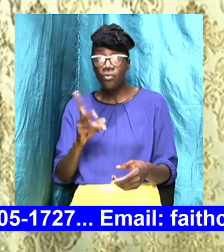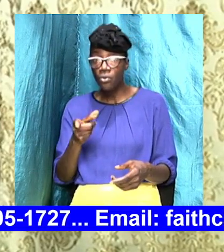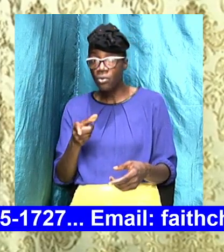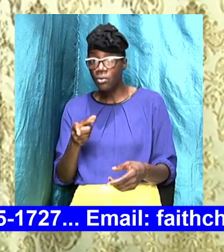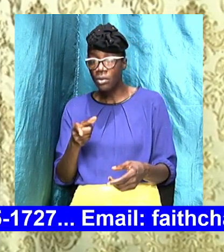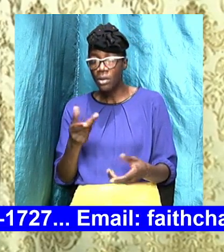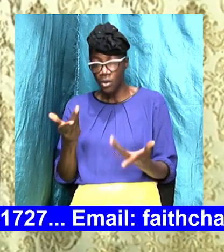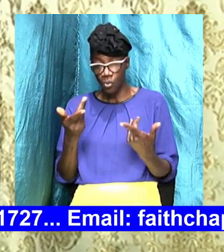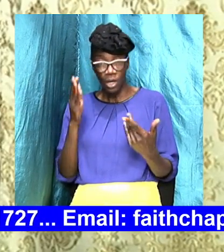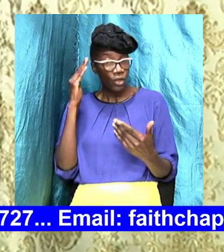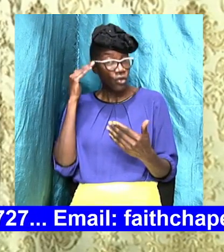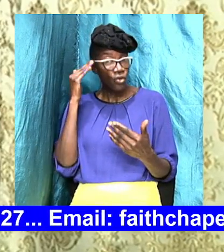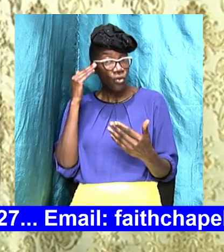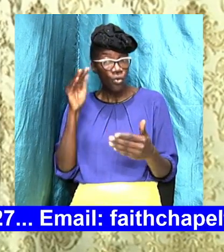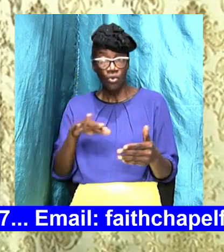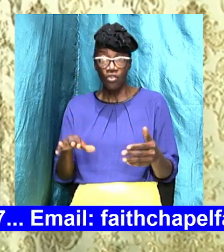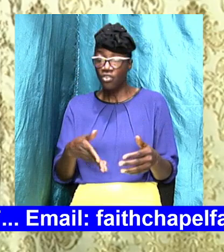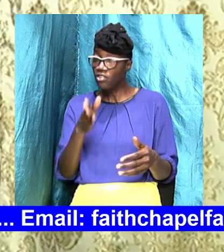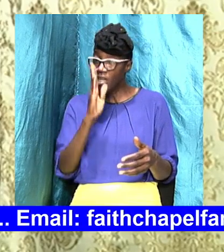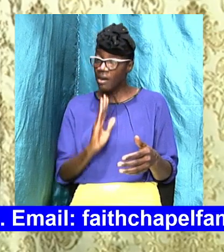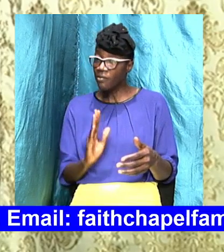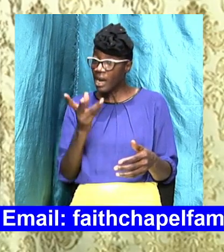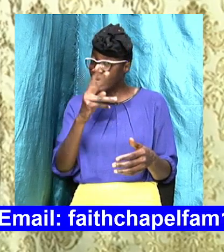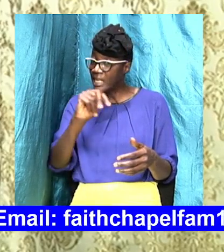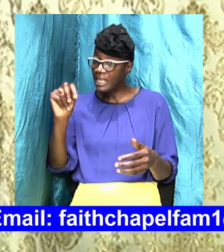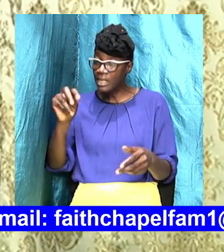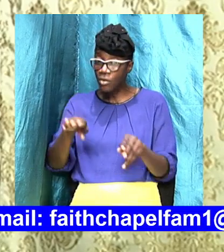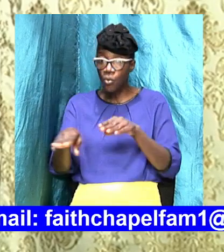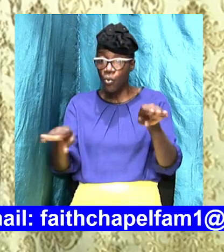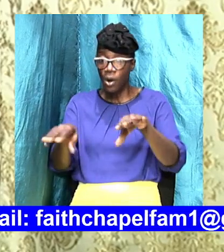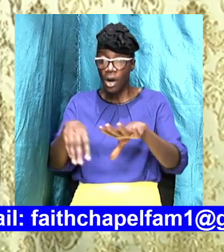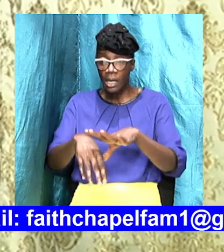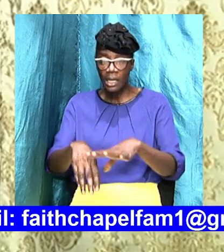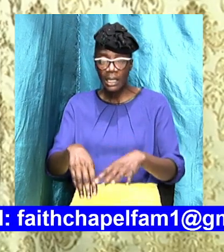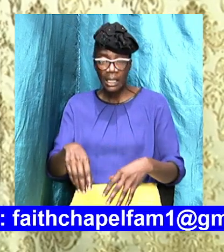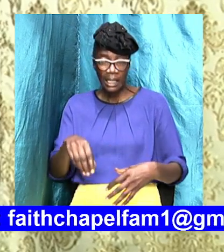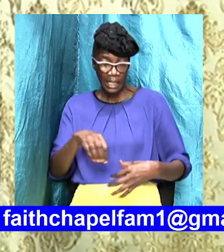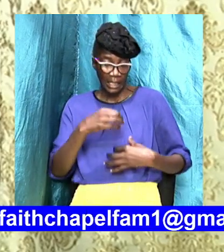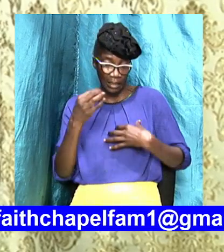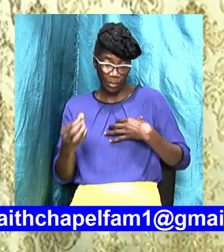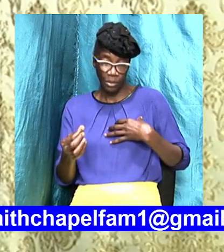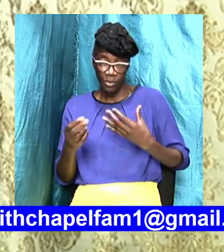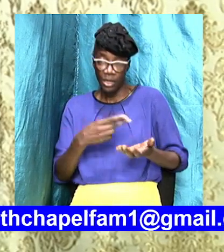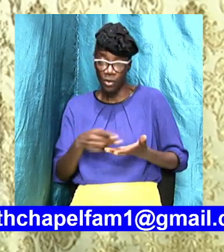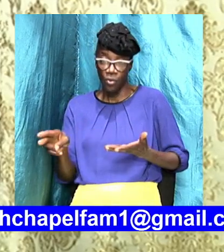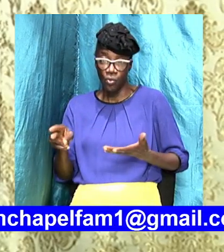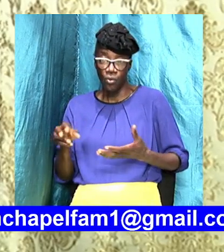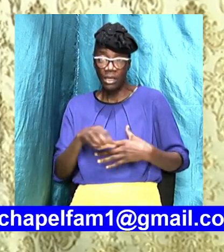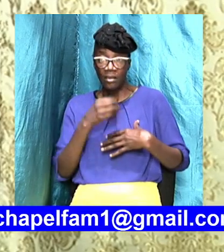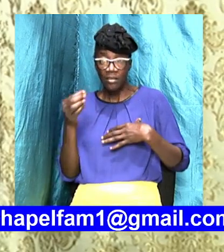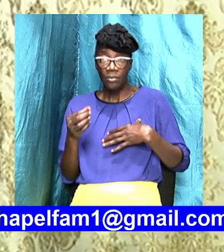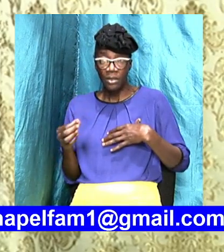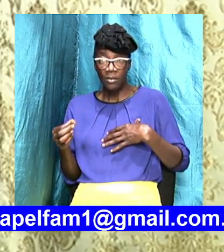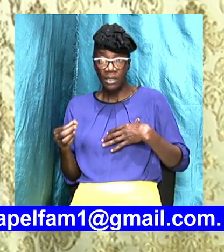know tonight, as children of God, that we need to walk in the Spirit, walk in this Holy Ghost.